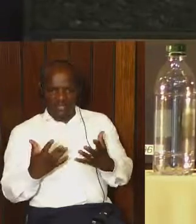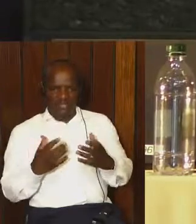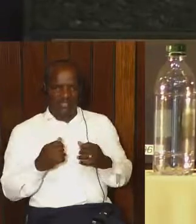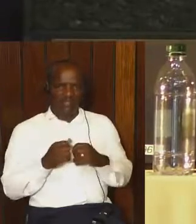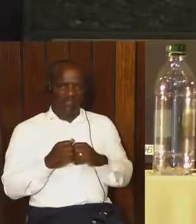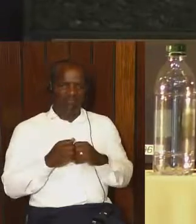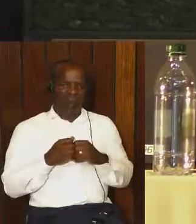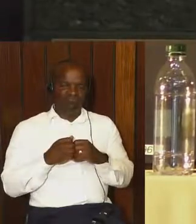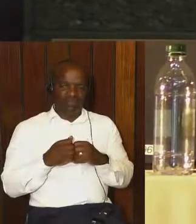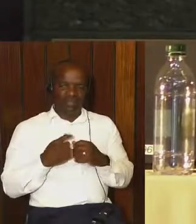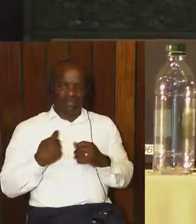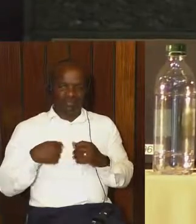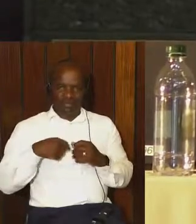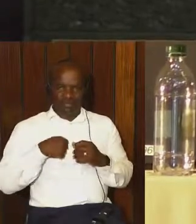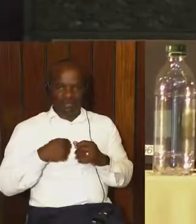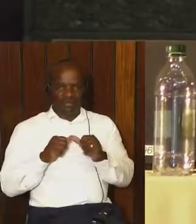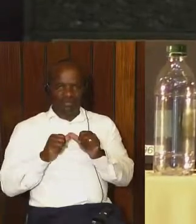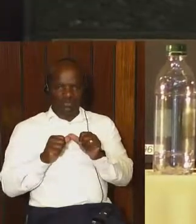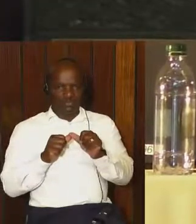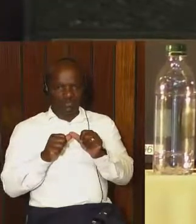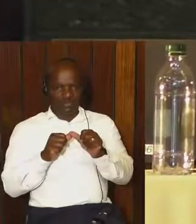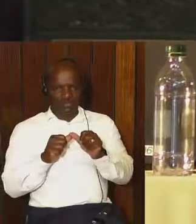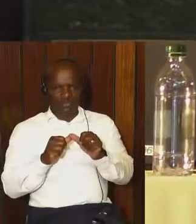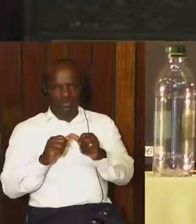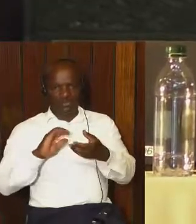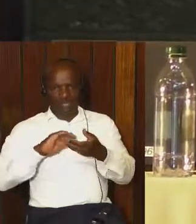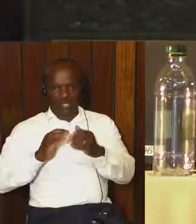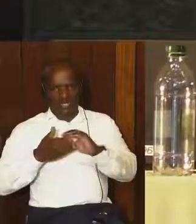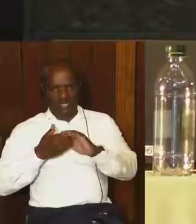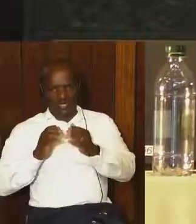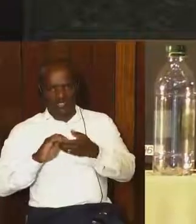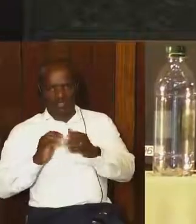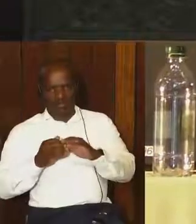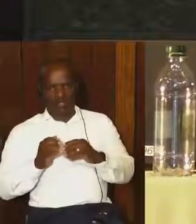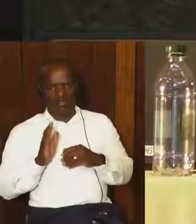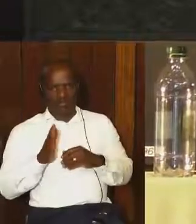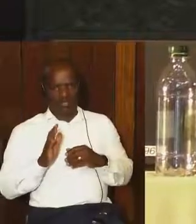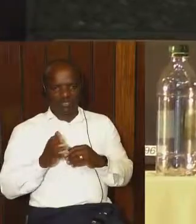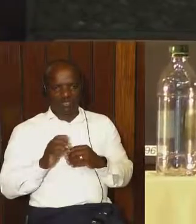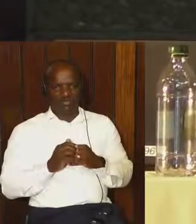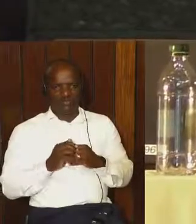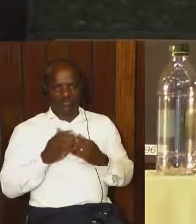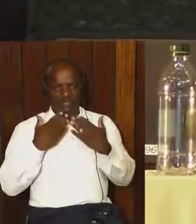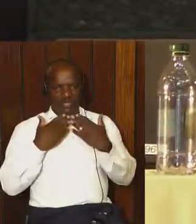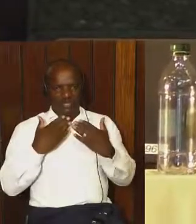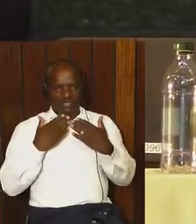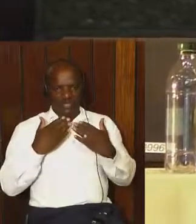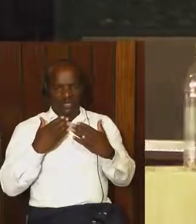that, we will continue with the engagement. Thank you, Chair.